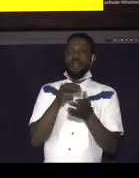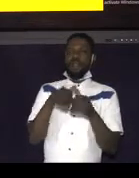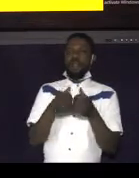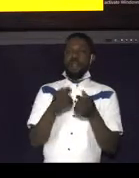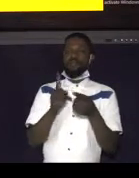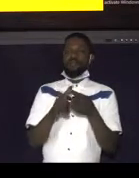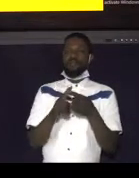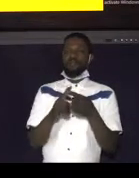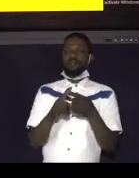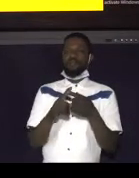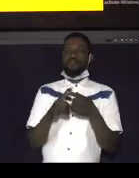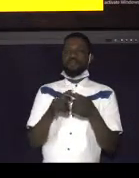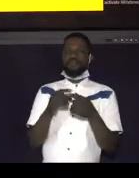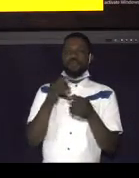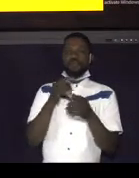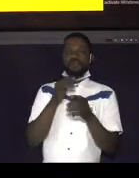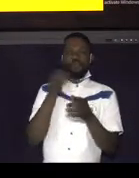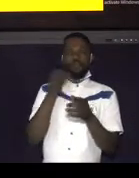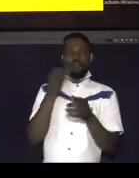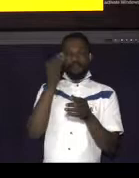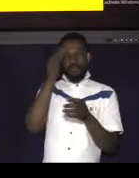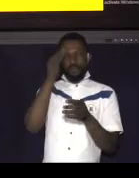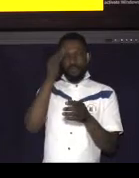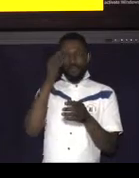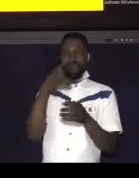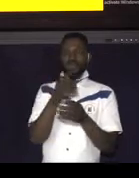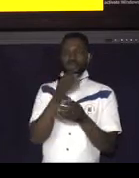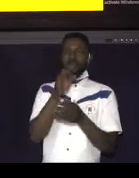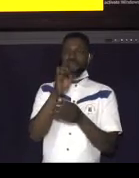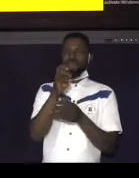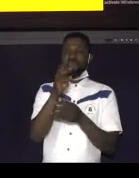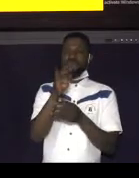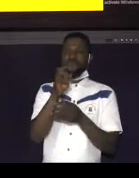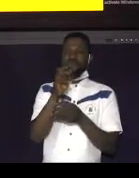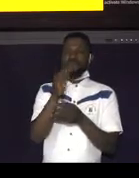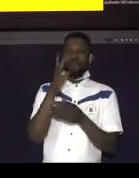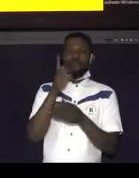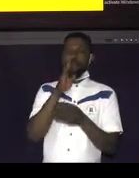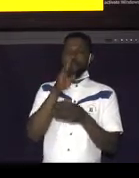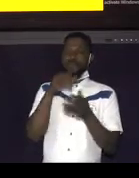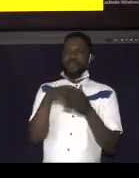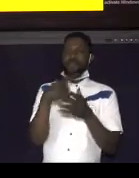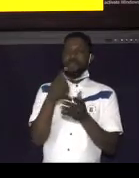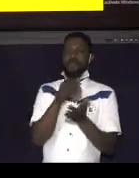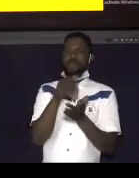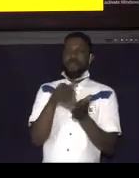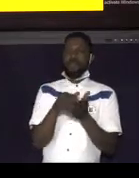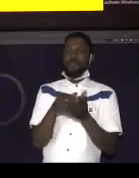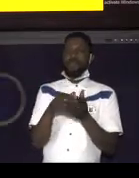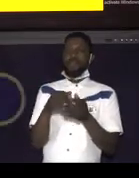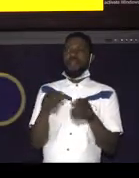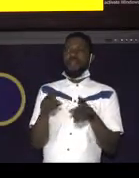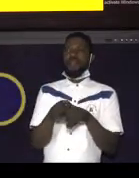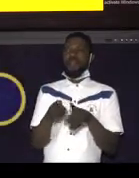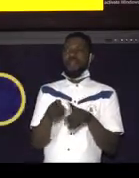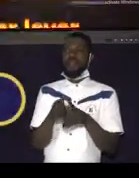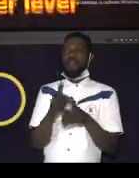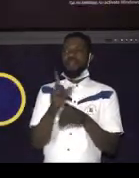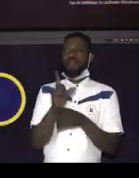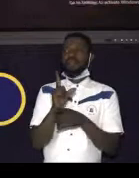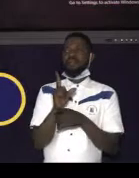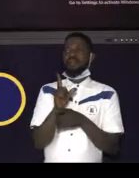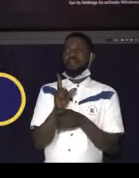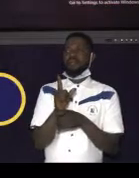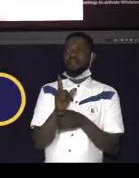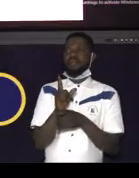for first class level. The fulcrum should be in the fly. What's the next? Like